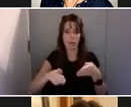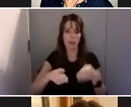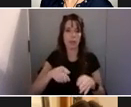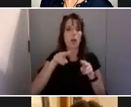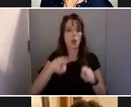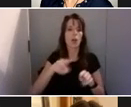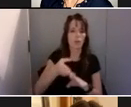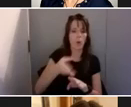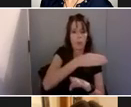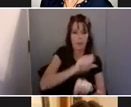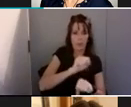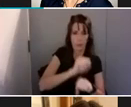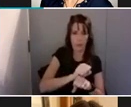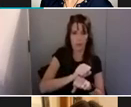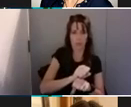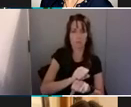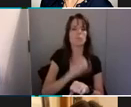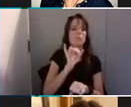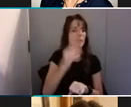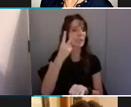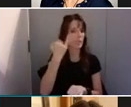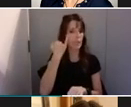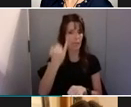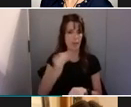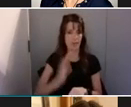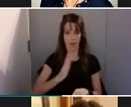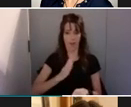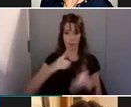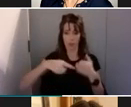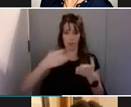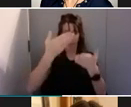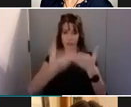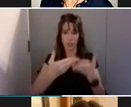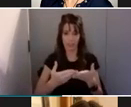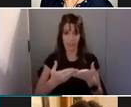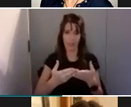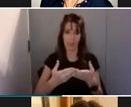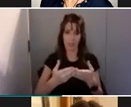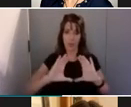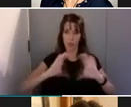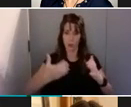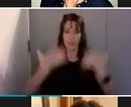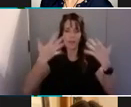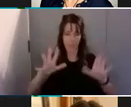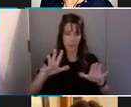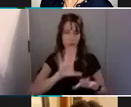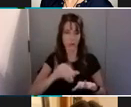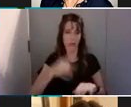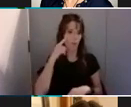work and to see if official fact checking organizations have already done this work for you.